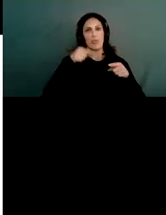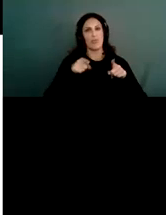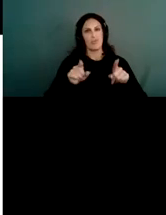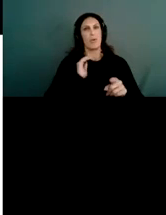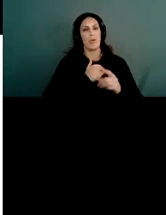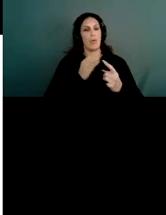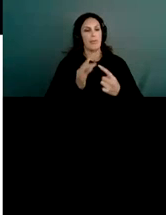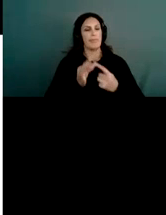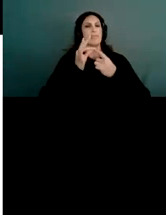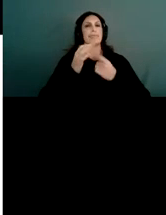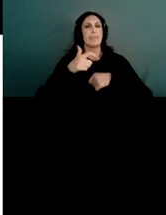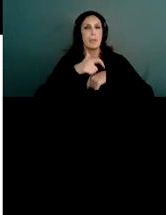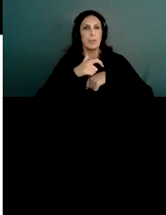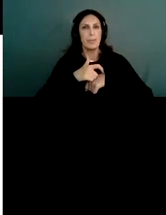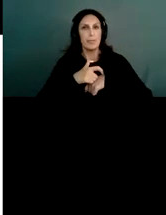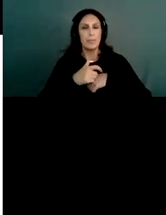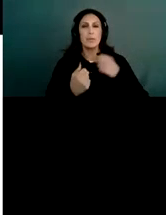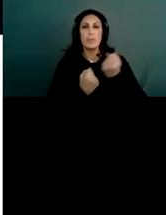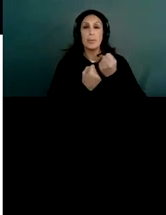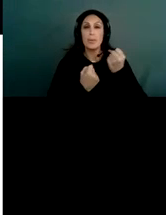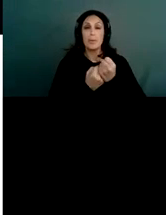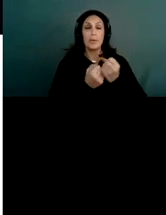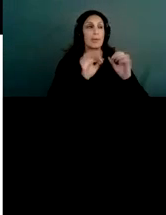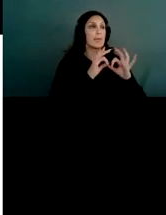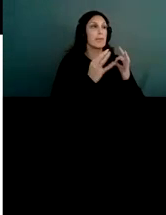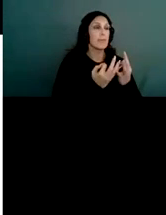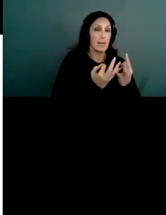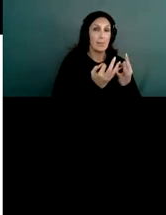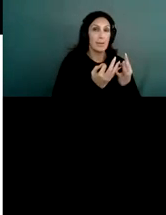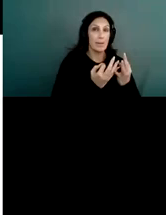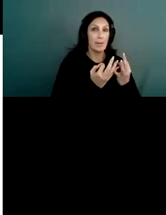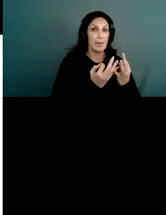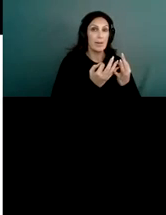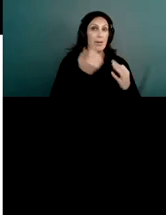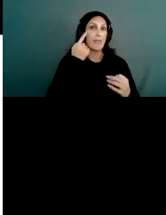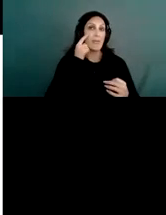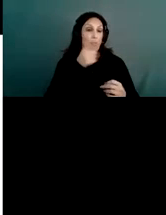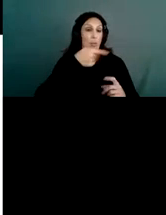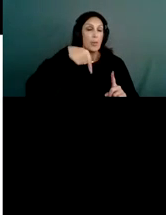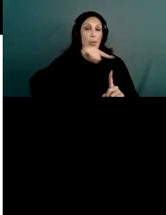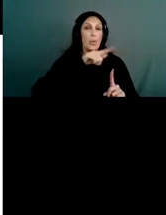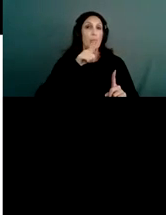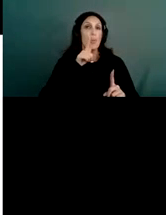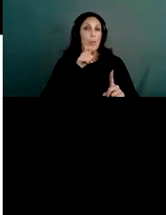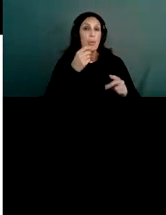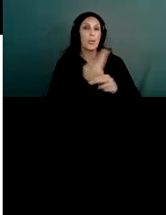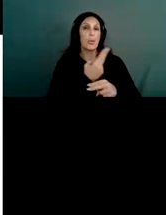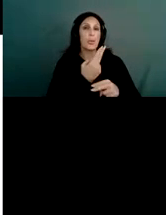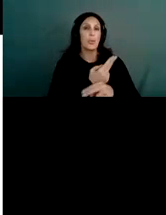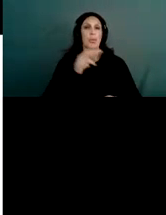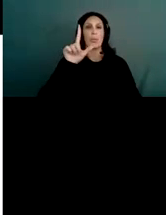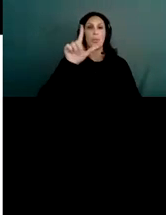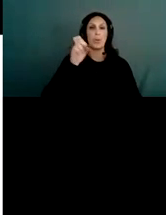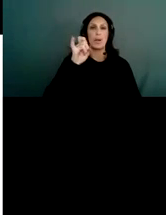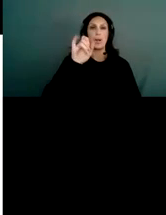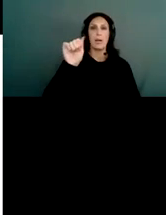This webinar serves to support families who access Lexia Core5 and PowerUp supplemental literacy apps at